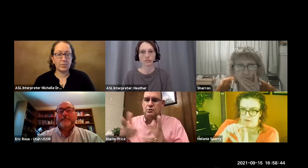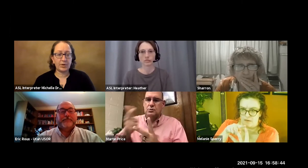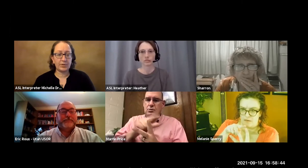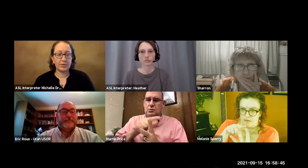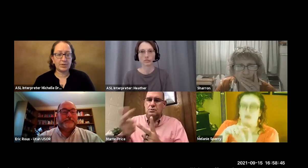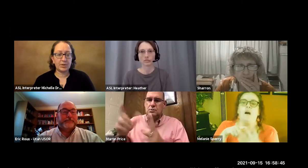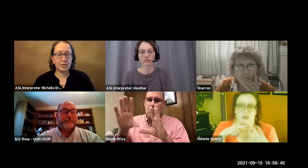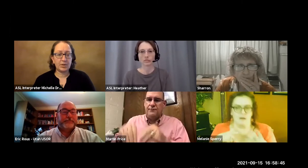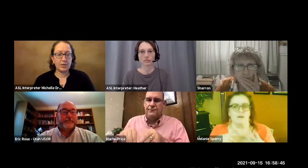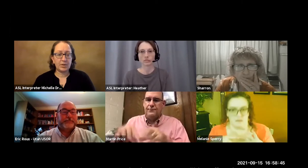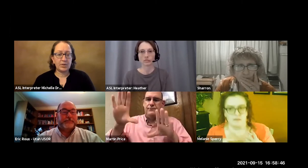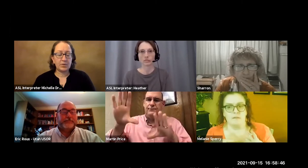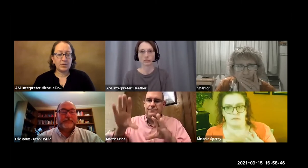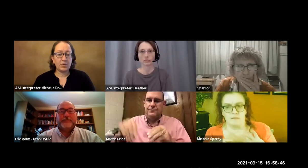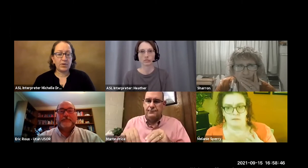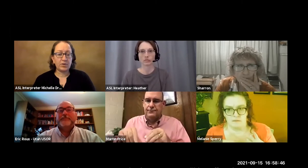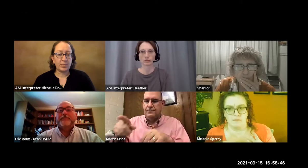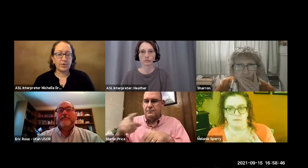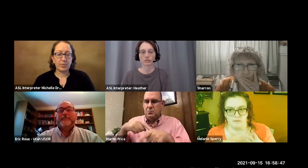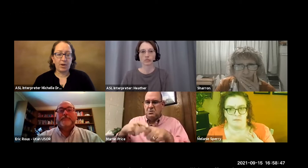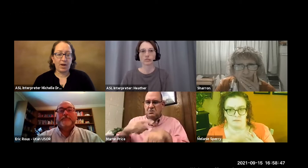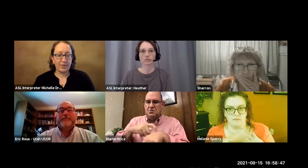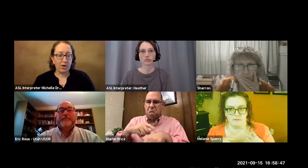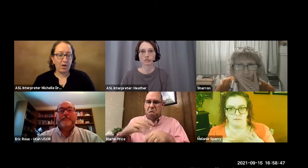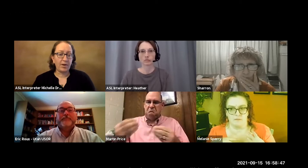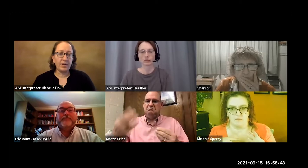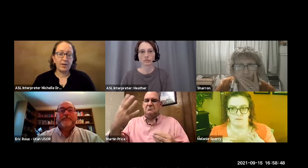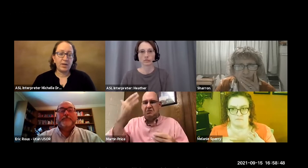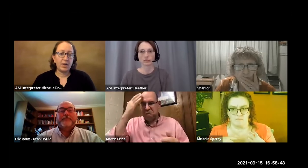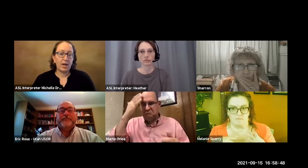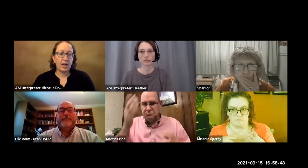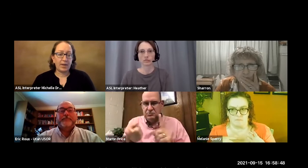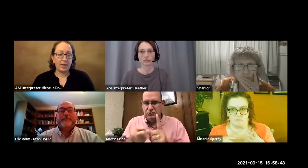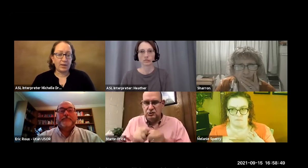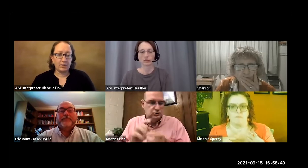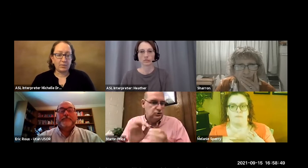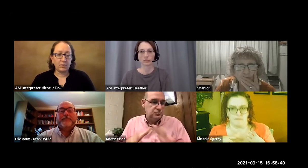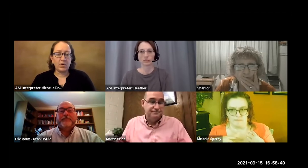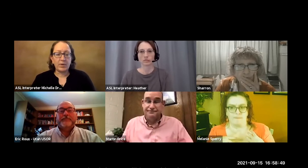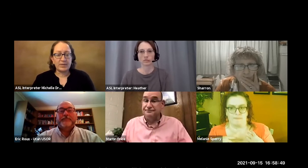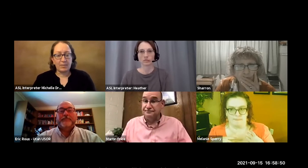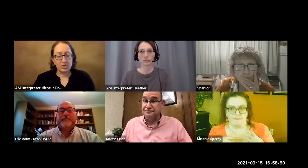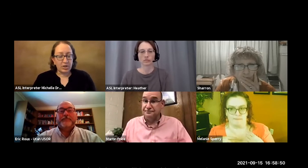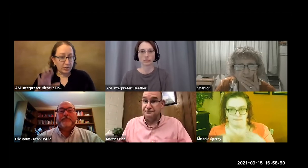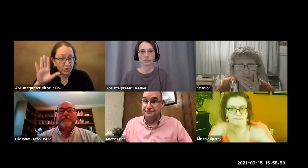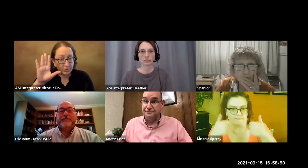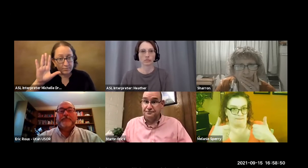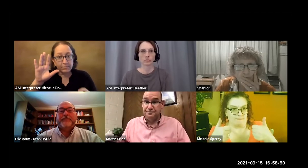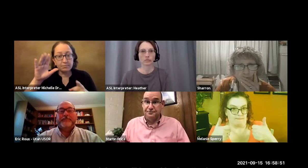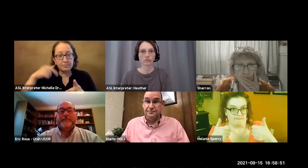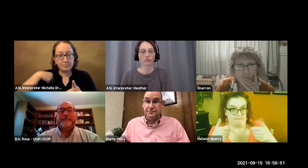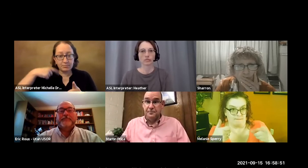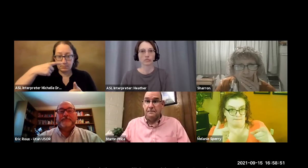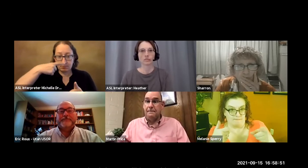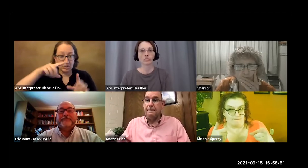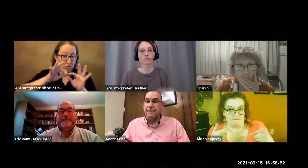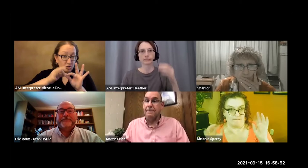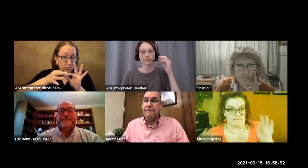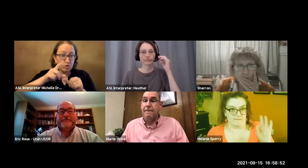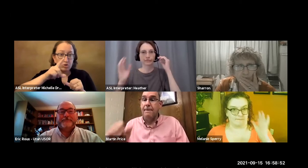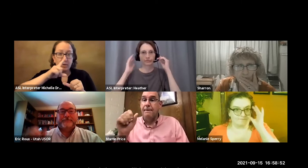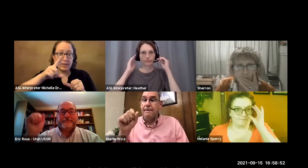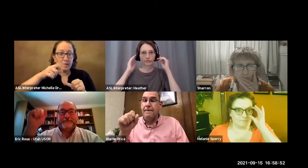the interpreters. So the interpreters will be off and on, and then we'll know it's time to change.